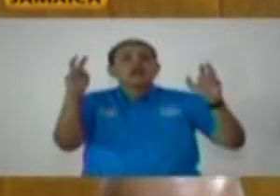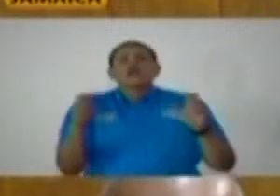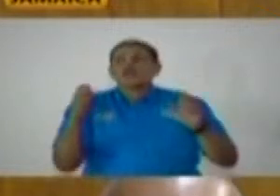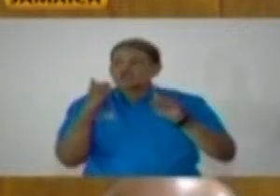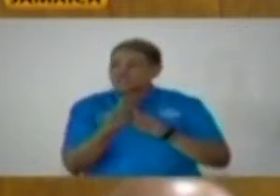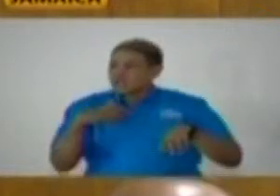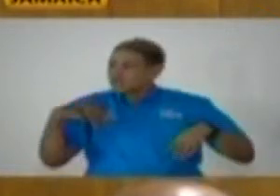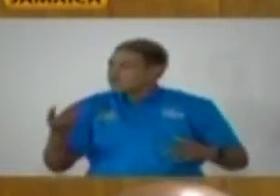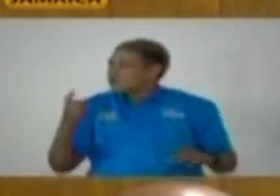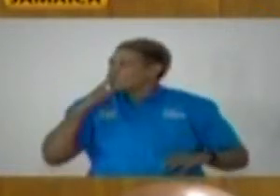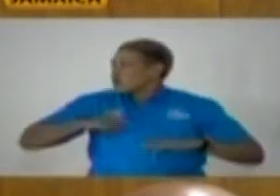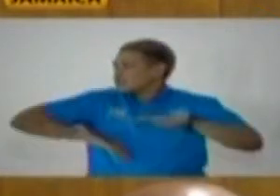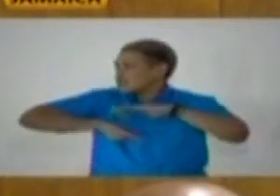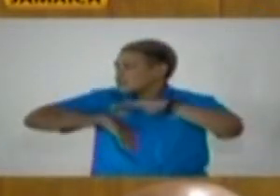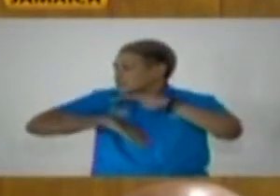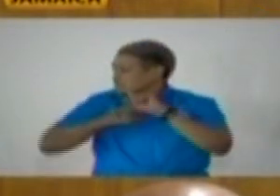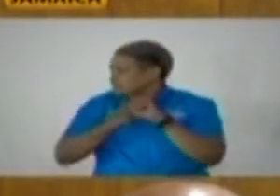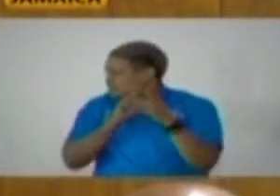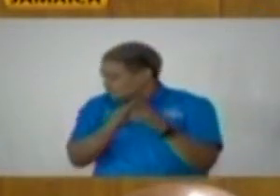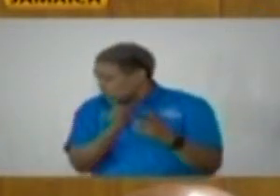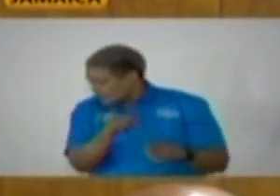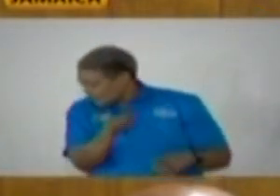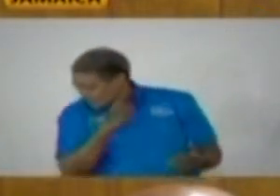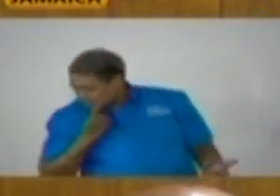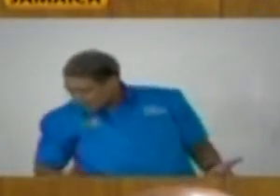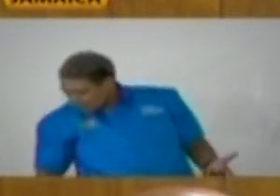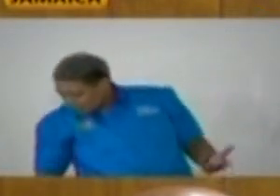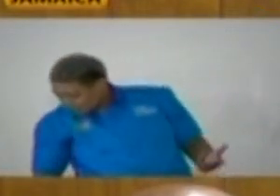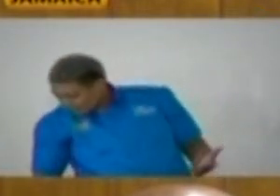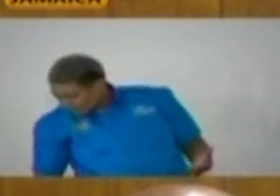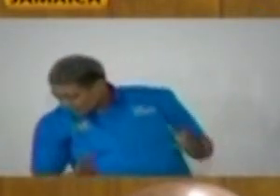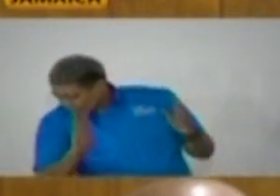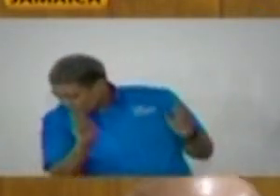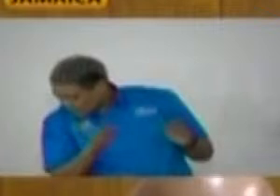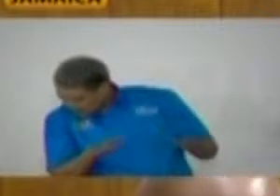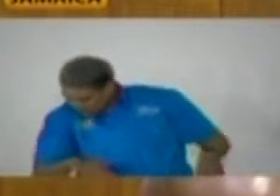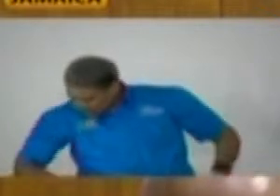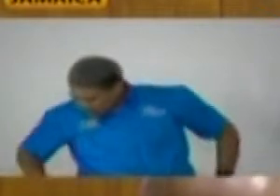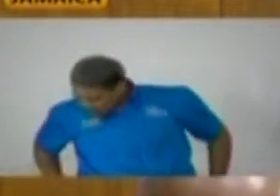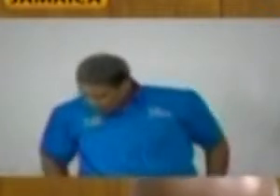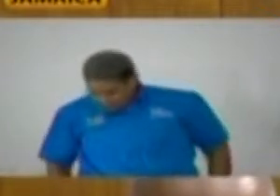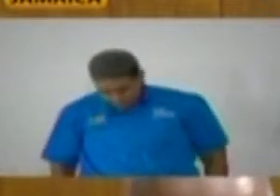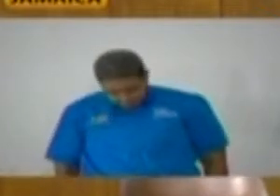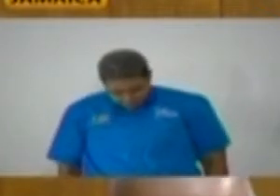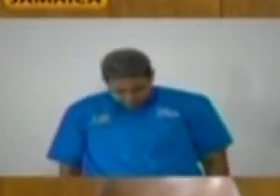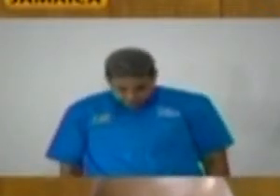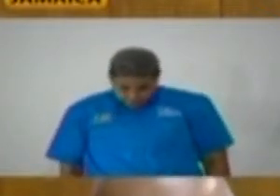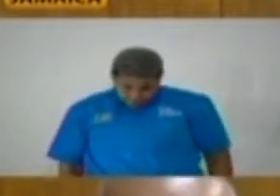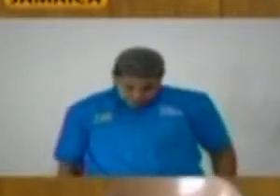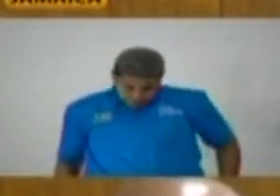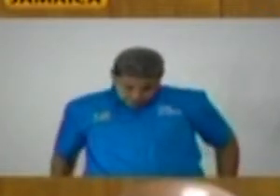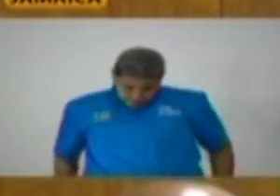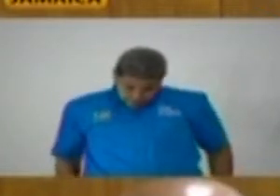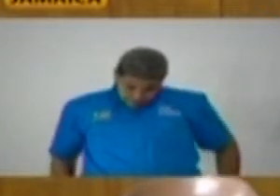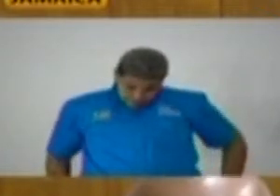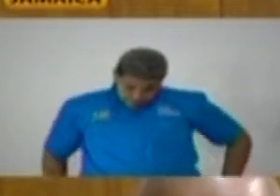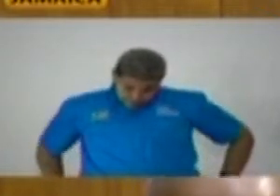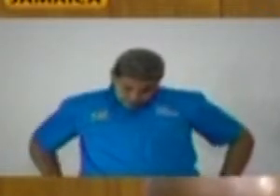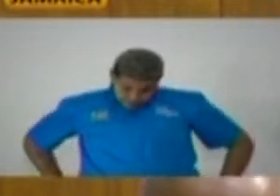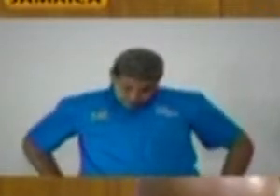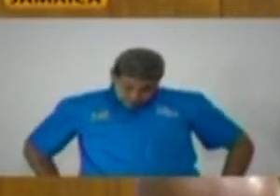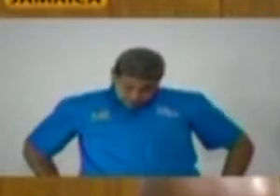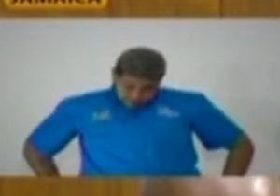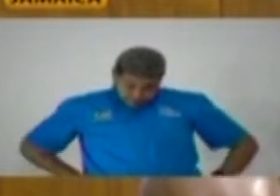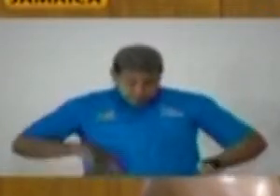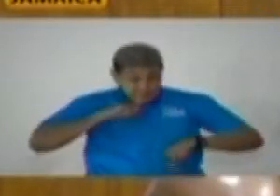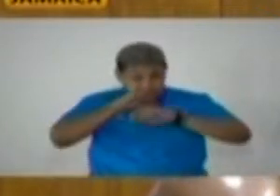issues about the basis on which they have been reclassified. Absolutely. Now, Madam Speaker, these are genuine concerns. Yes. Now,